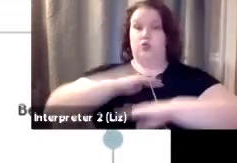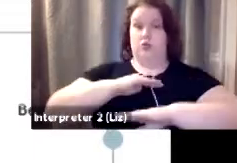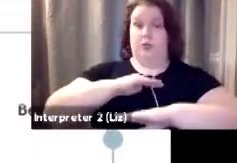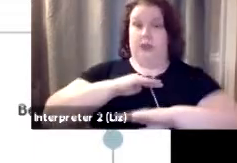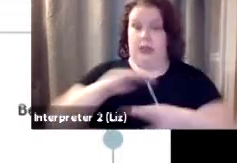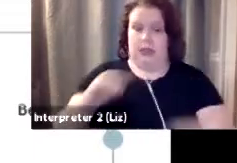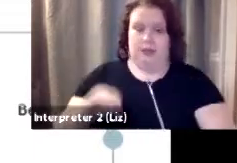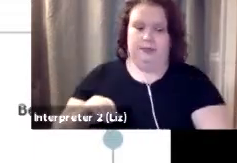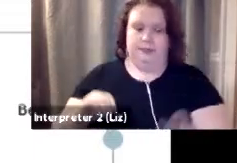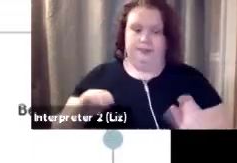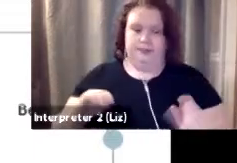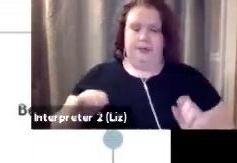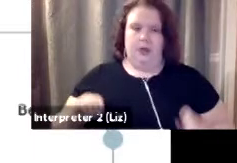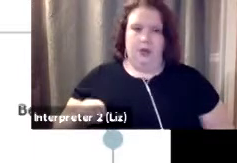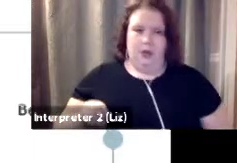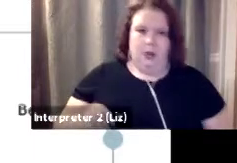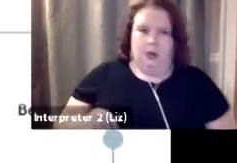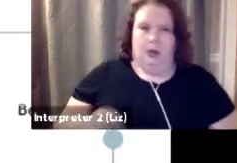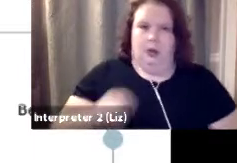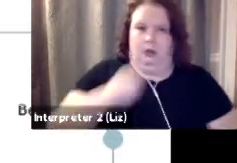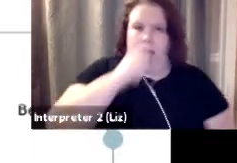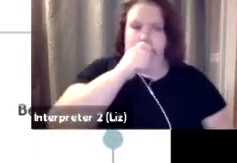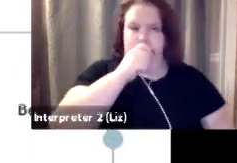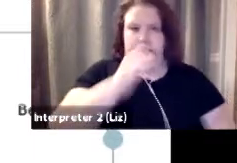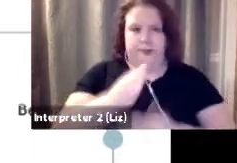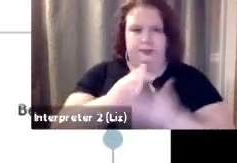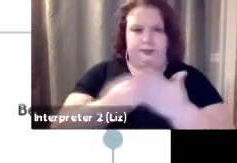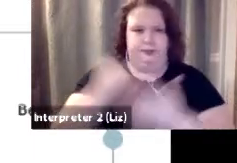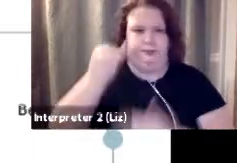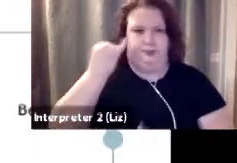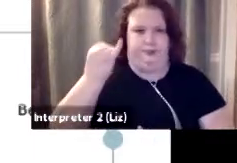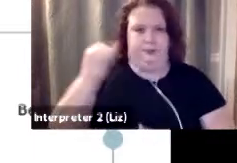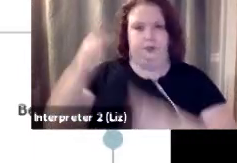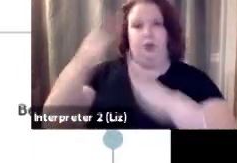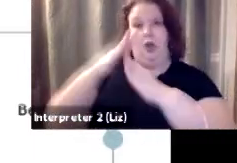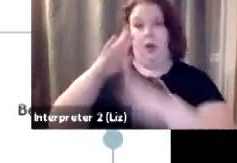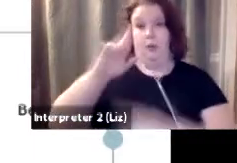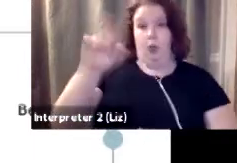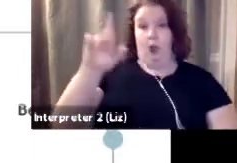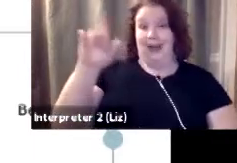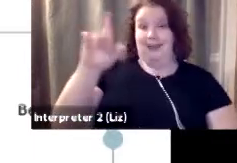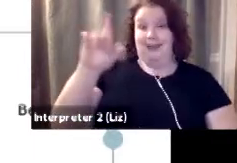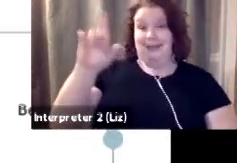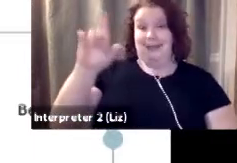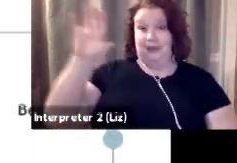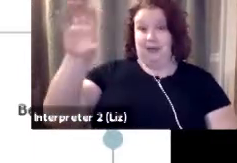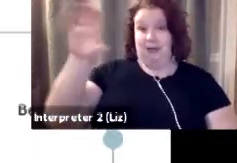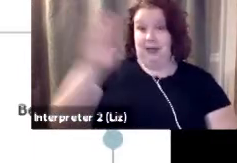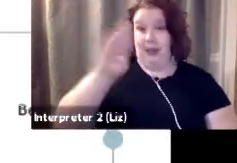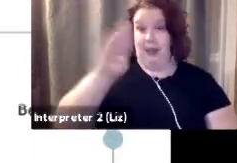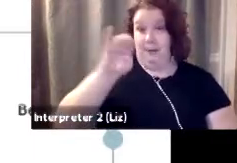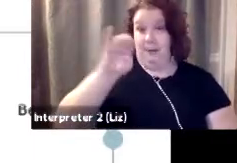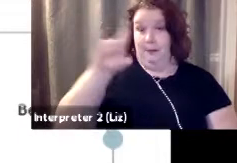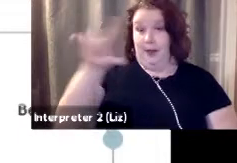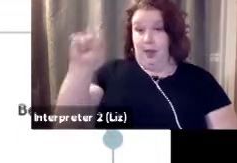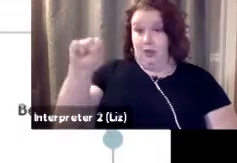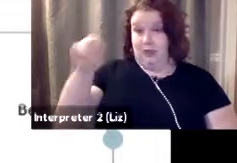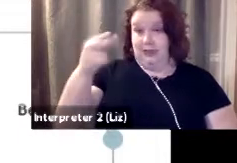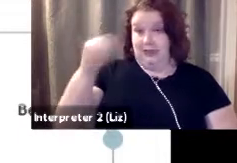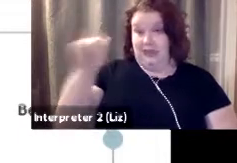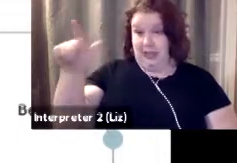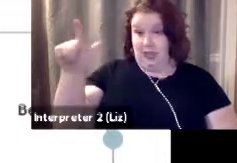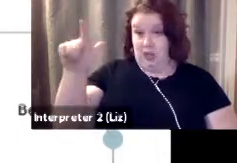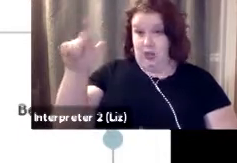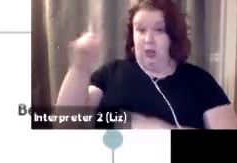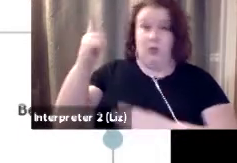discussion will be, uh, the idea is the top right quadrant, quadrant. So Bells Hill, uh, is one of the highest